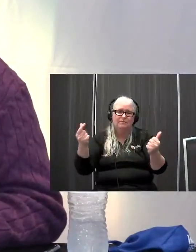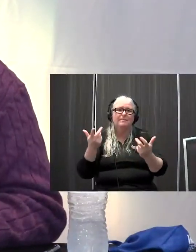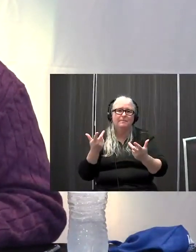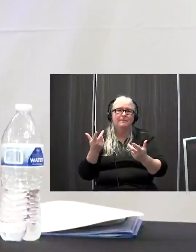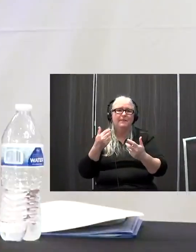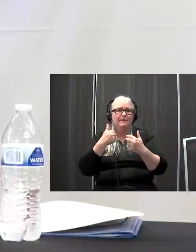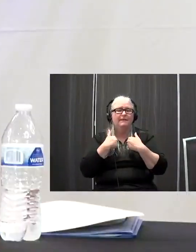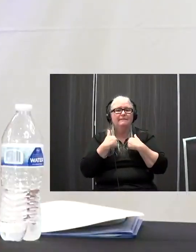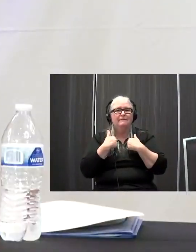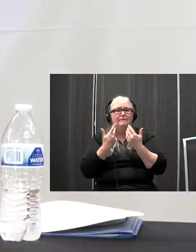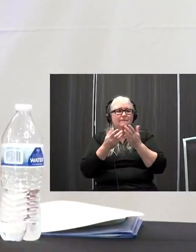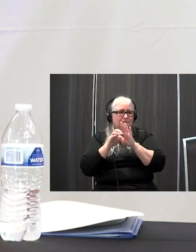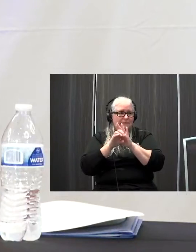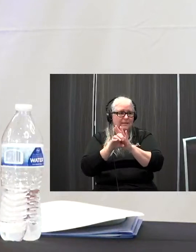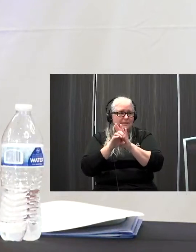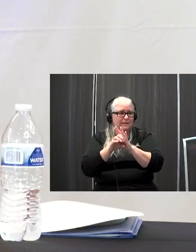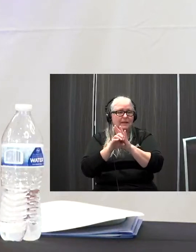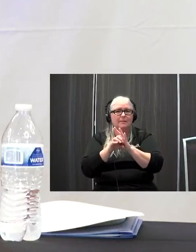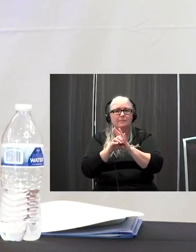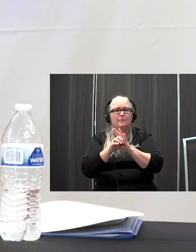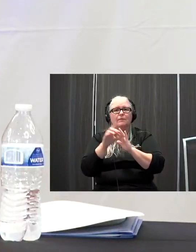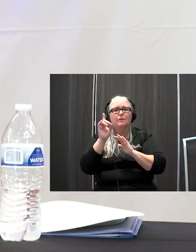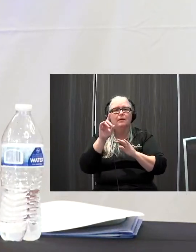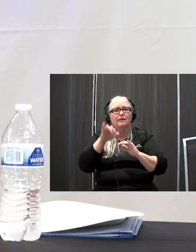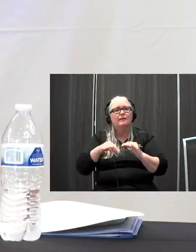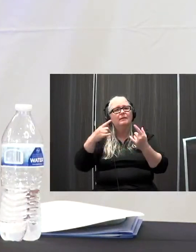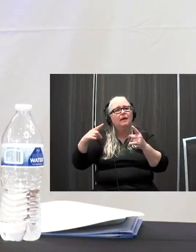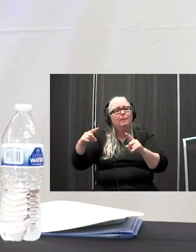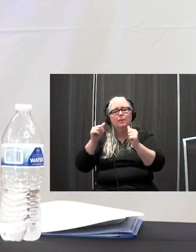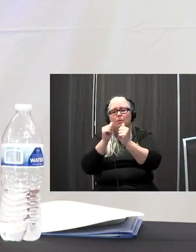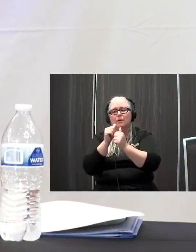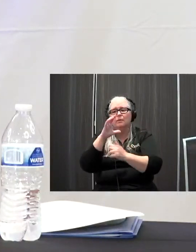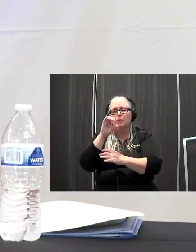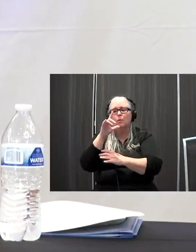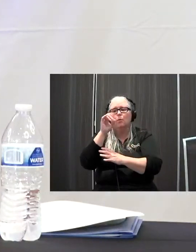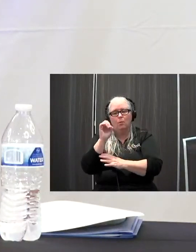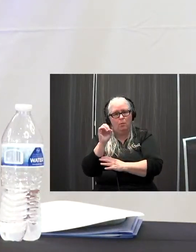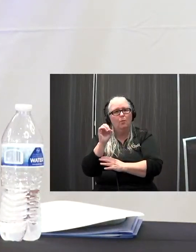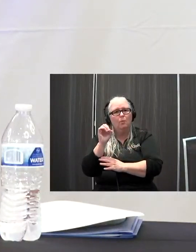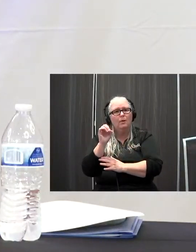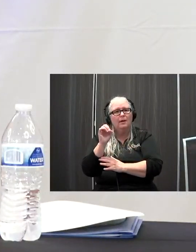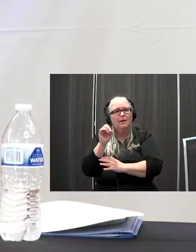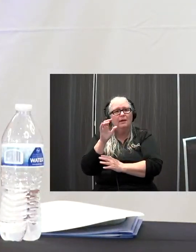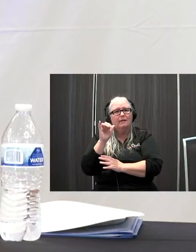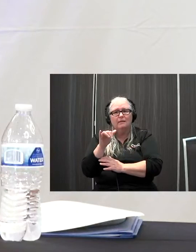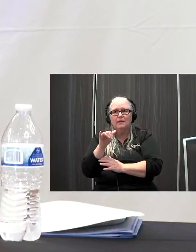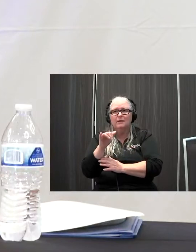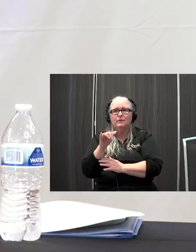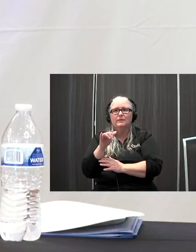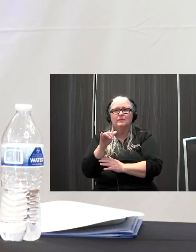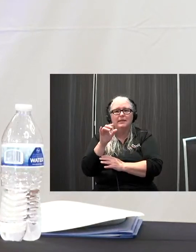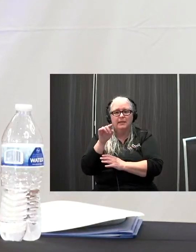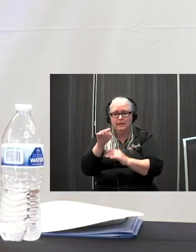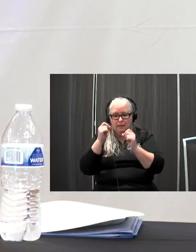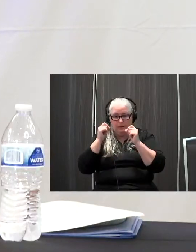an example of where this has happened with Cole, and there was the breaking point was when he stayed